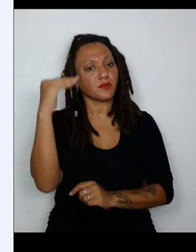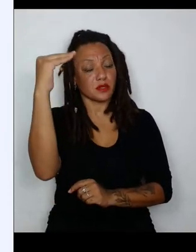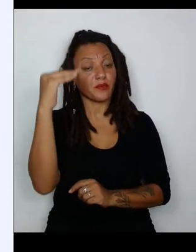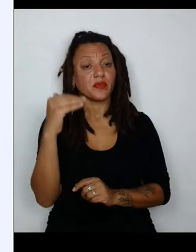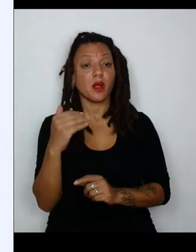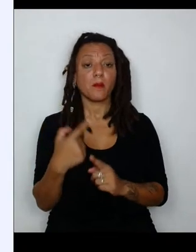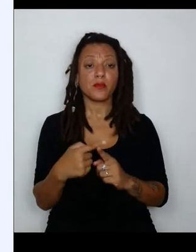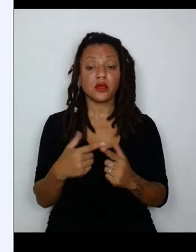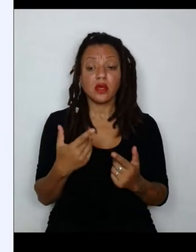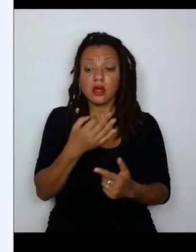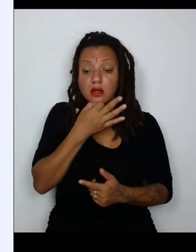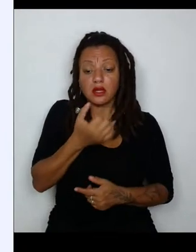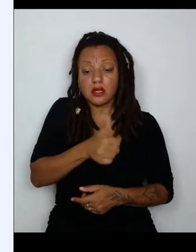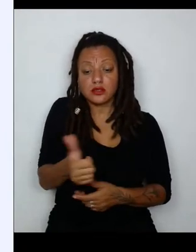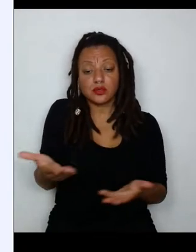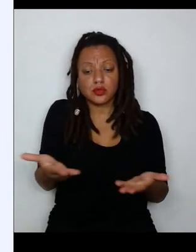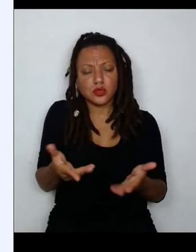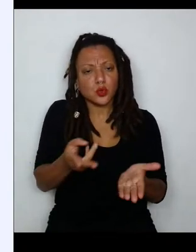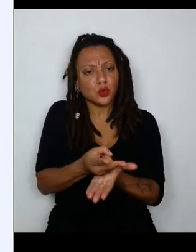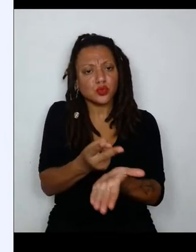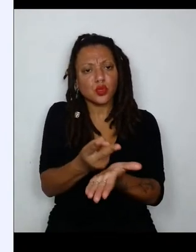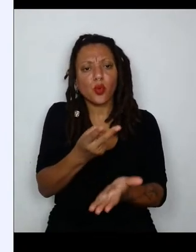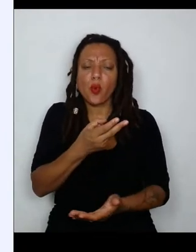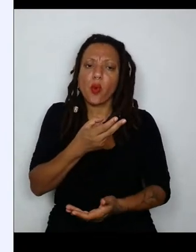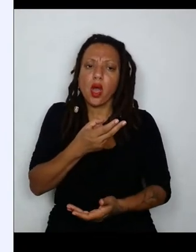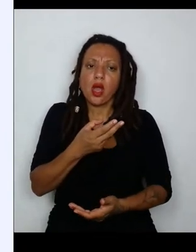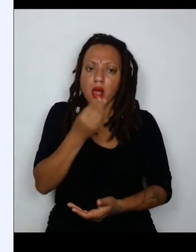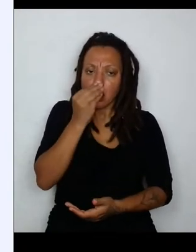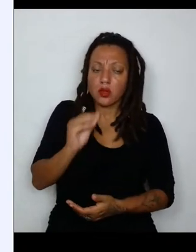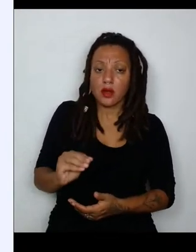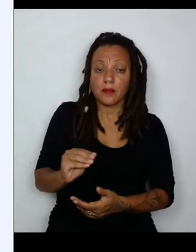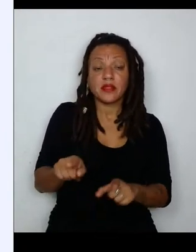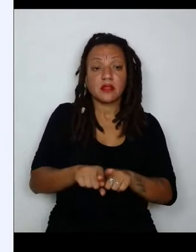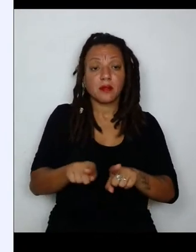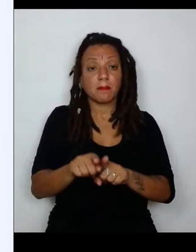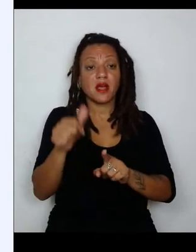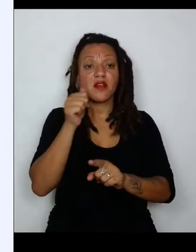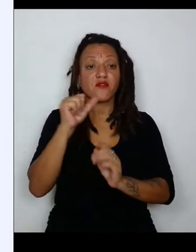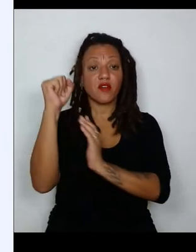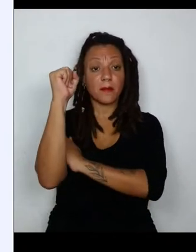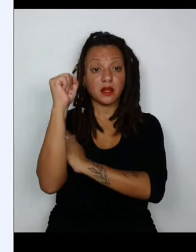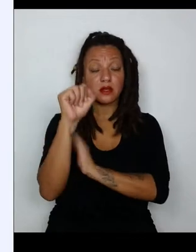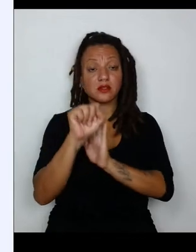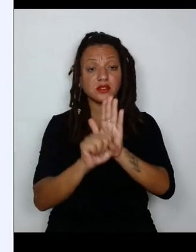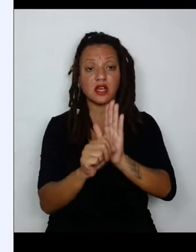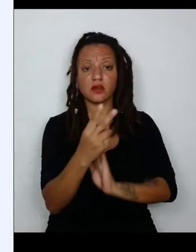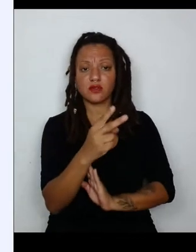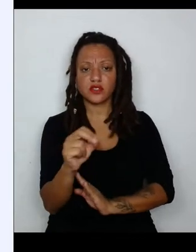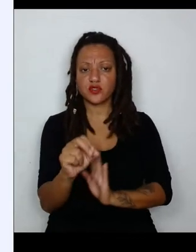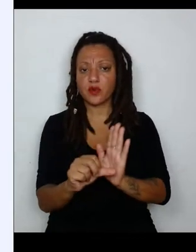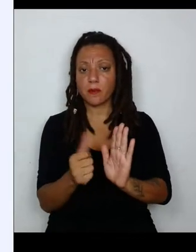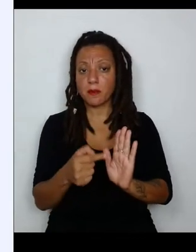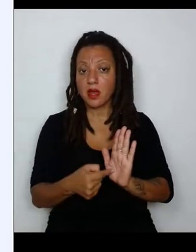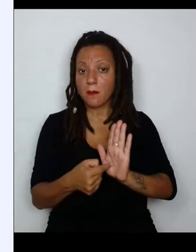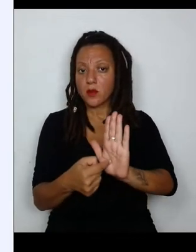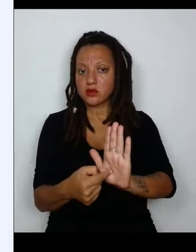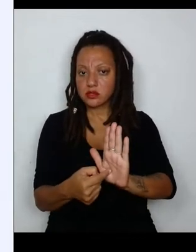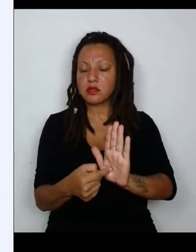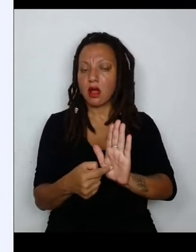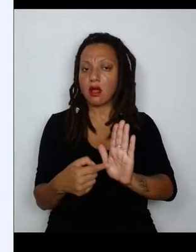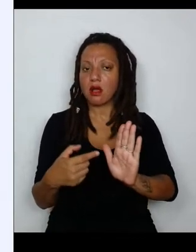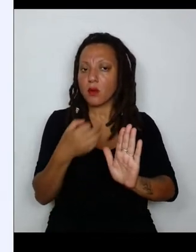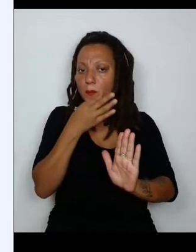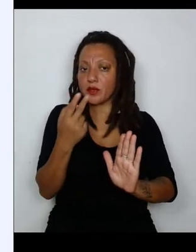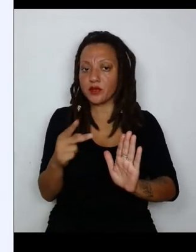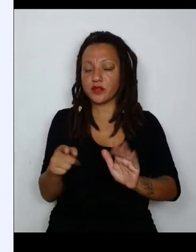century feminists were the first to point out the mythic legend of gauguin and the glorification of his modernist primitivism